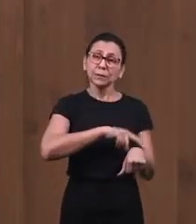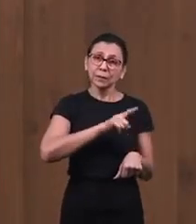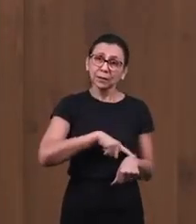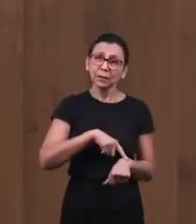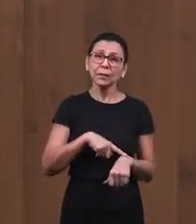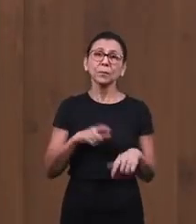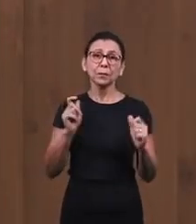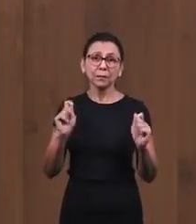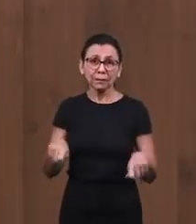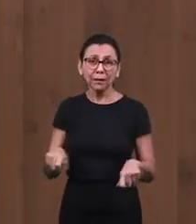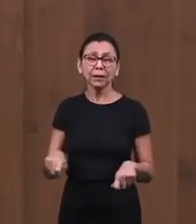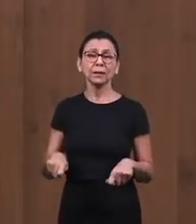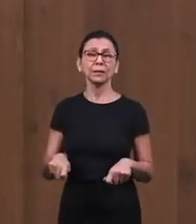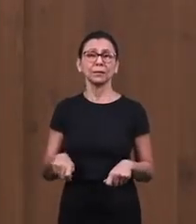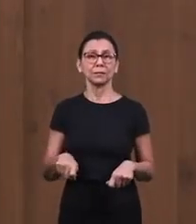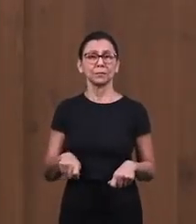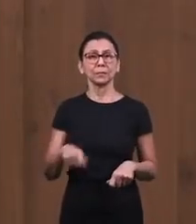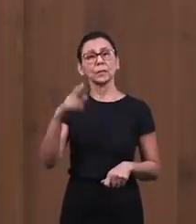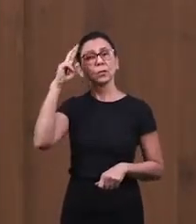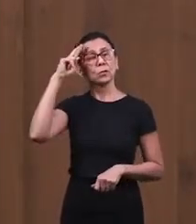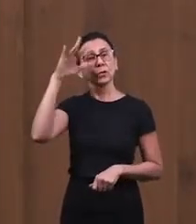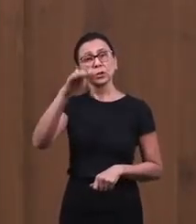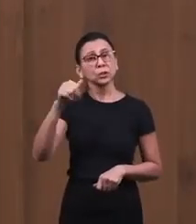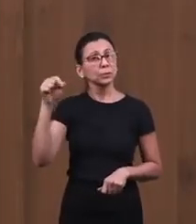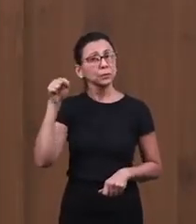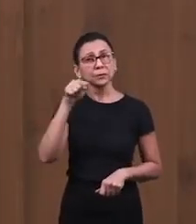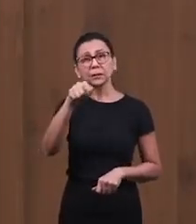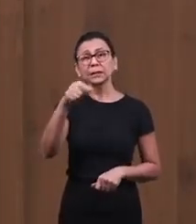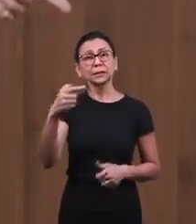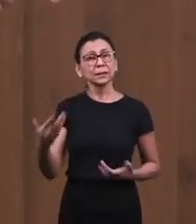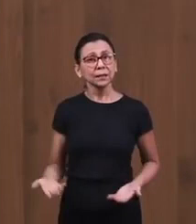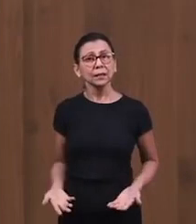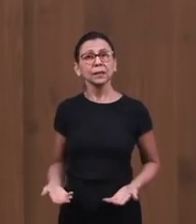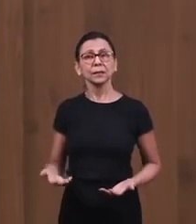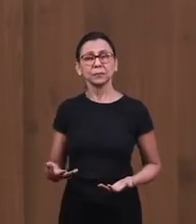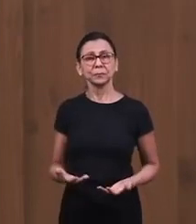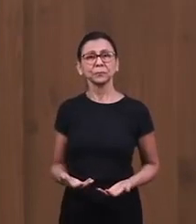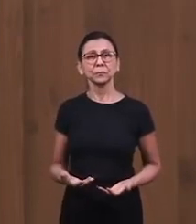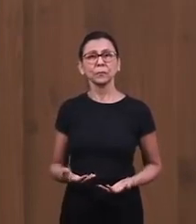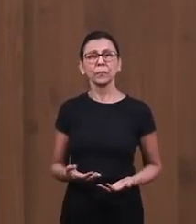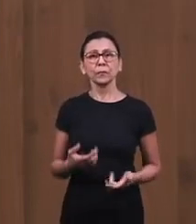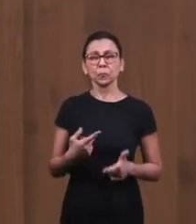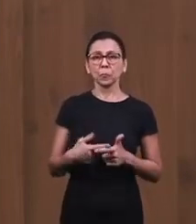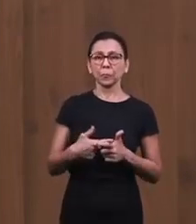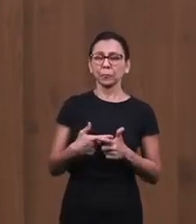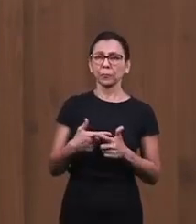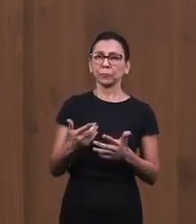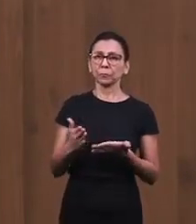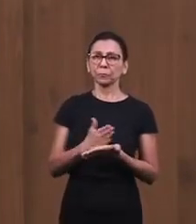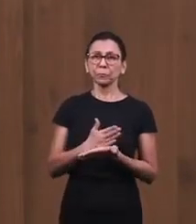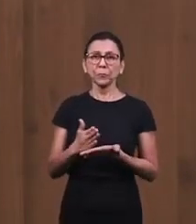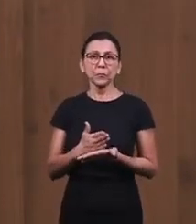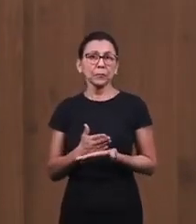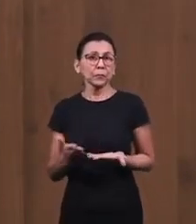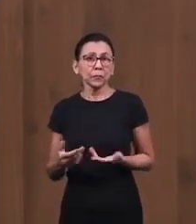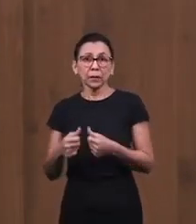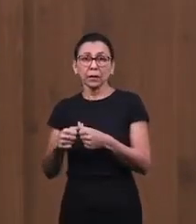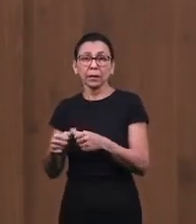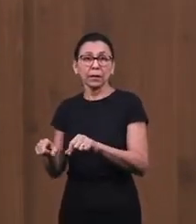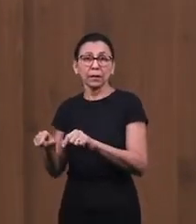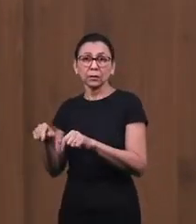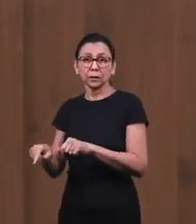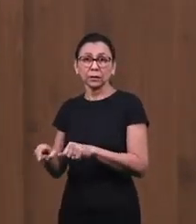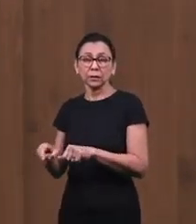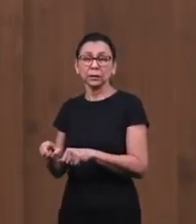rebuild. And the calling is for you. It's the calling for those who stayed as well, those who stayed and